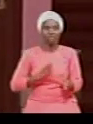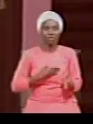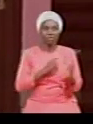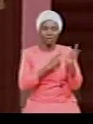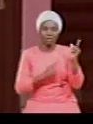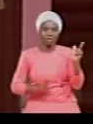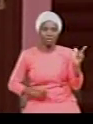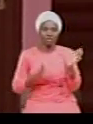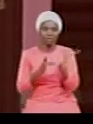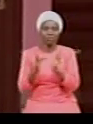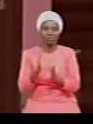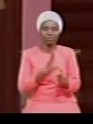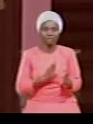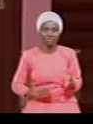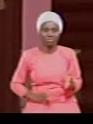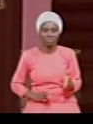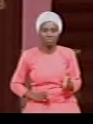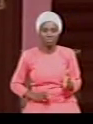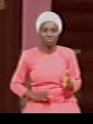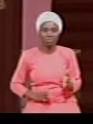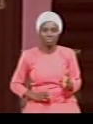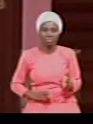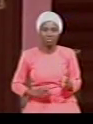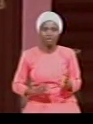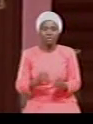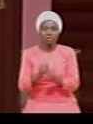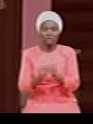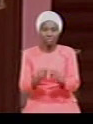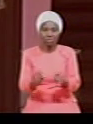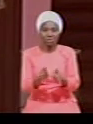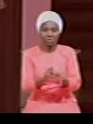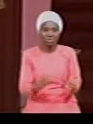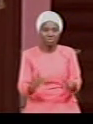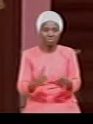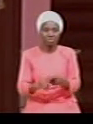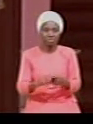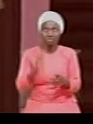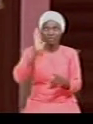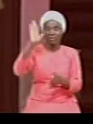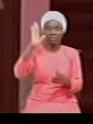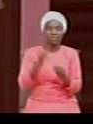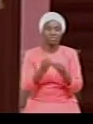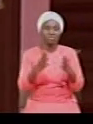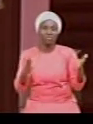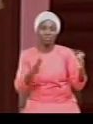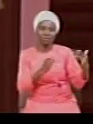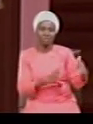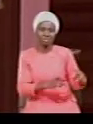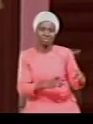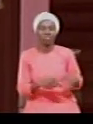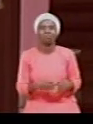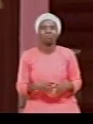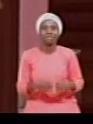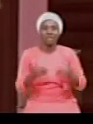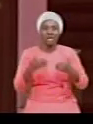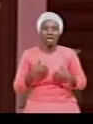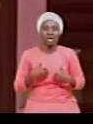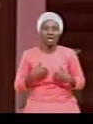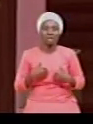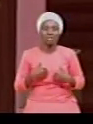Lord Jesus Christ, which according to his abundant mercy, look at this,